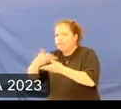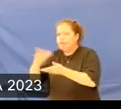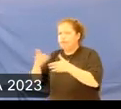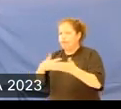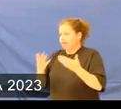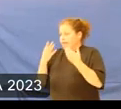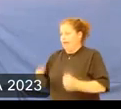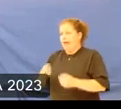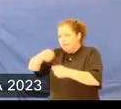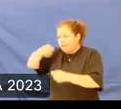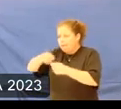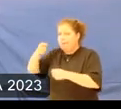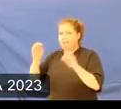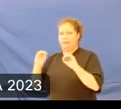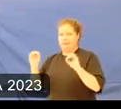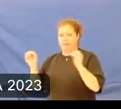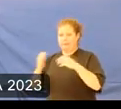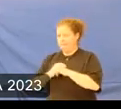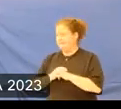of the detection of pragmatic anomalies.